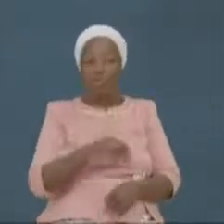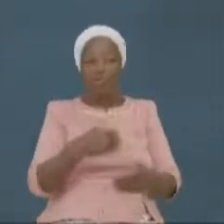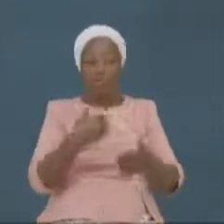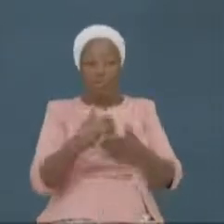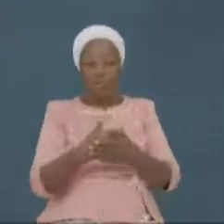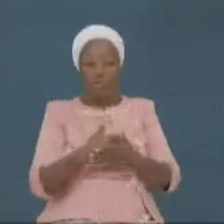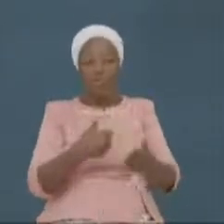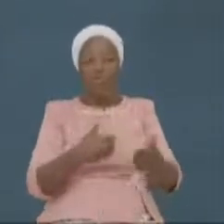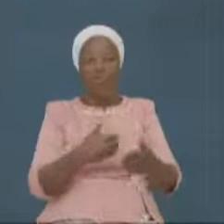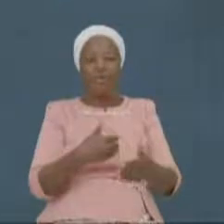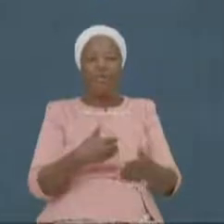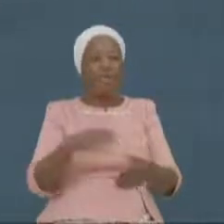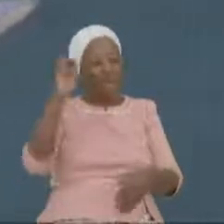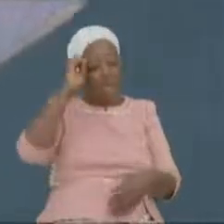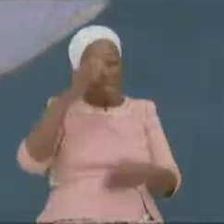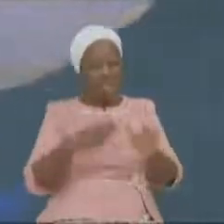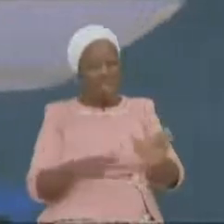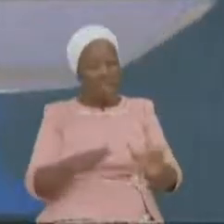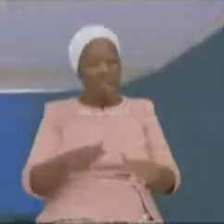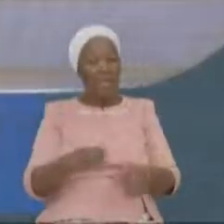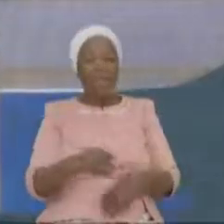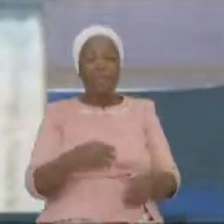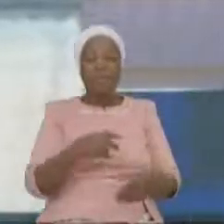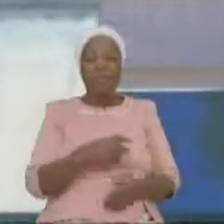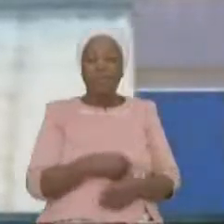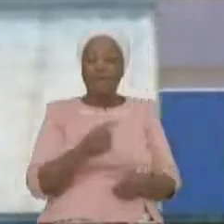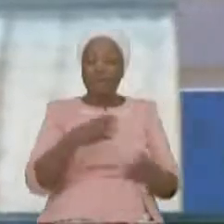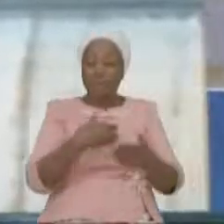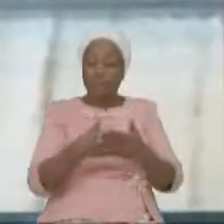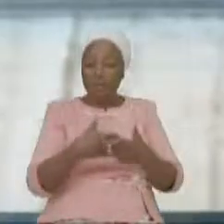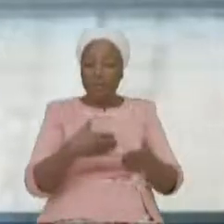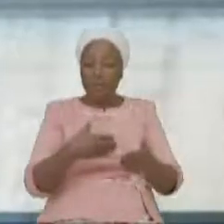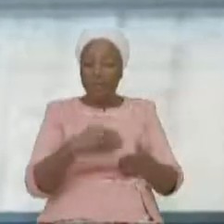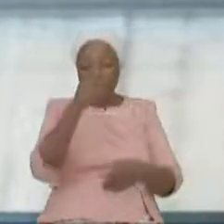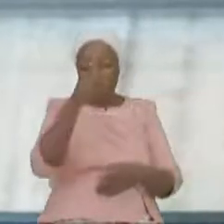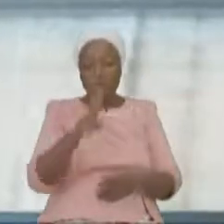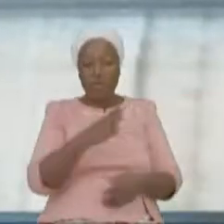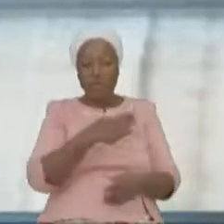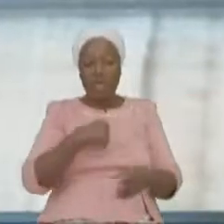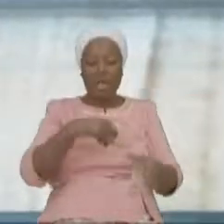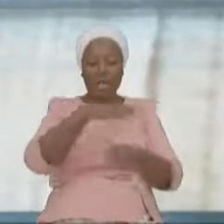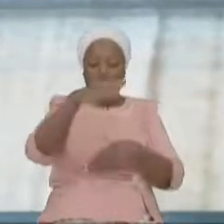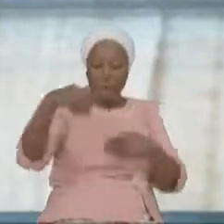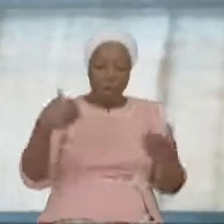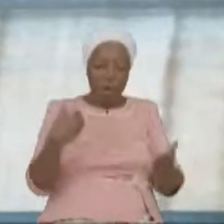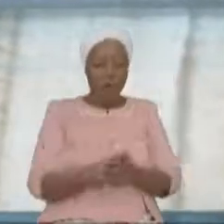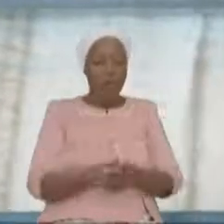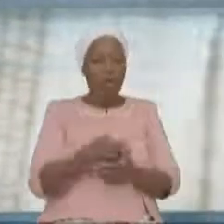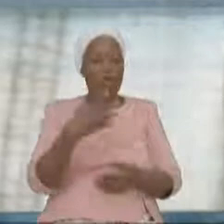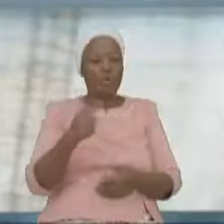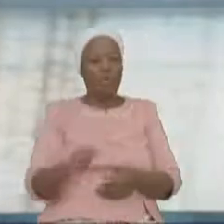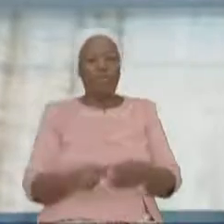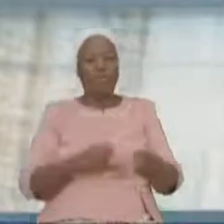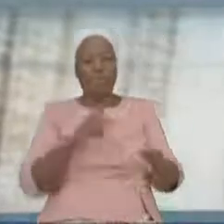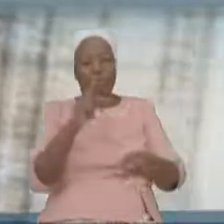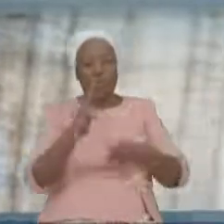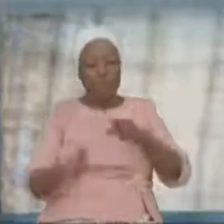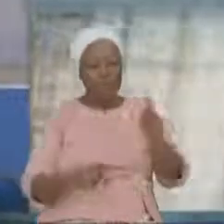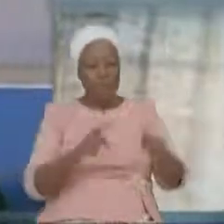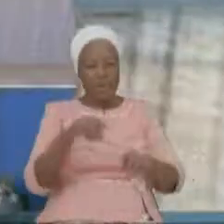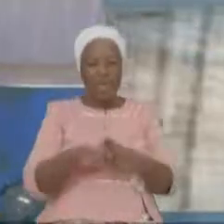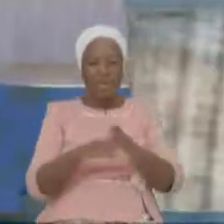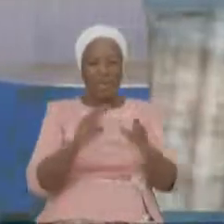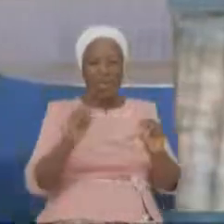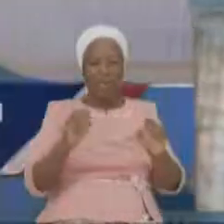mighty indeed and word before God and all the people. In Mark chapter 6, reading